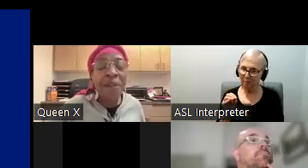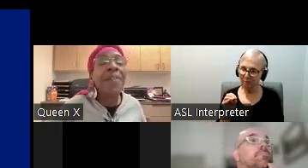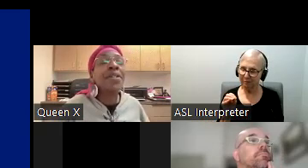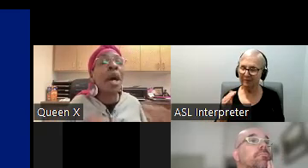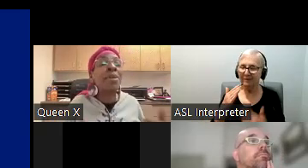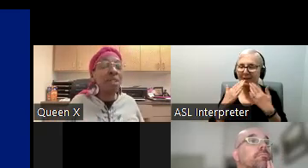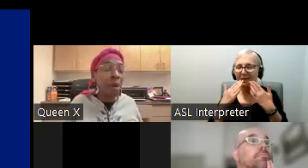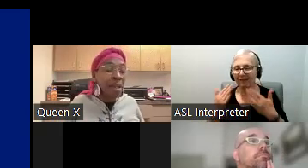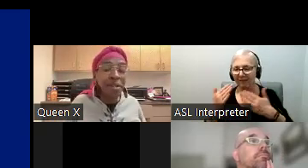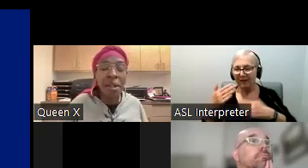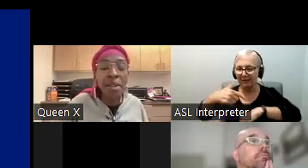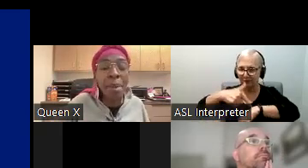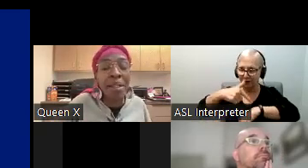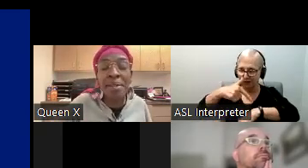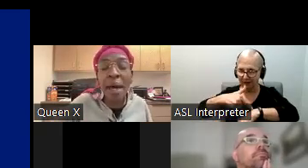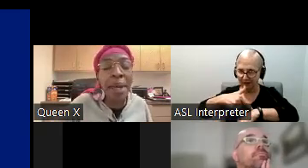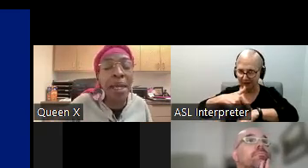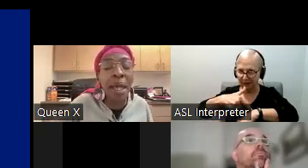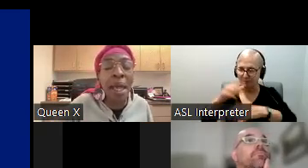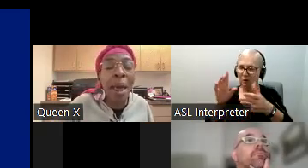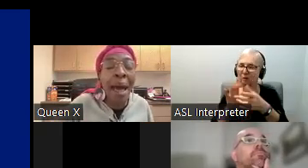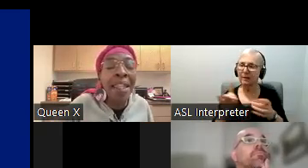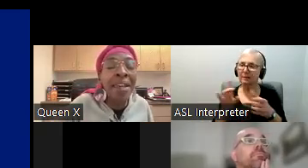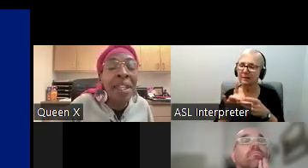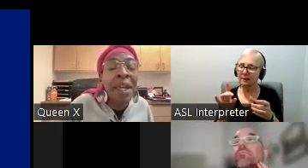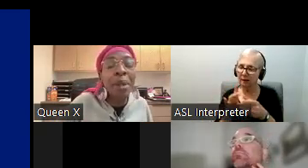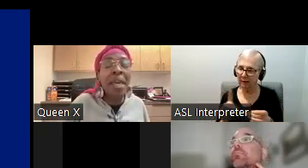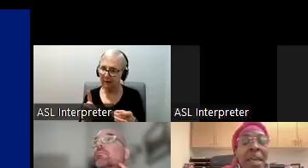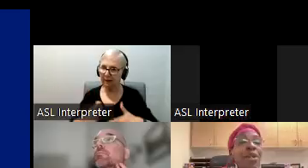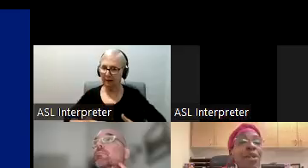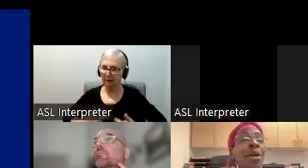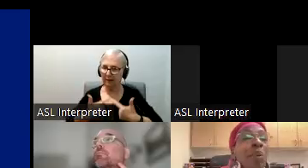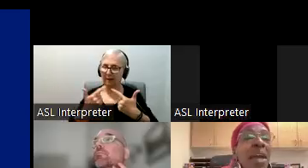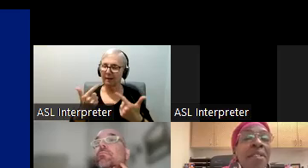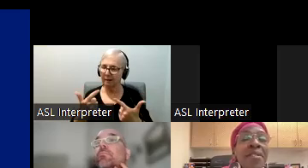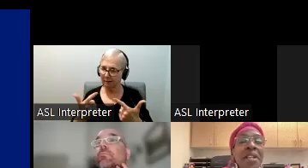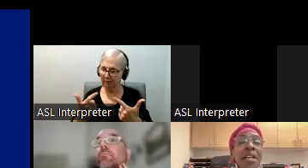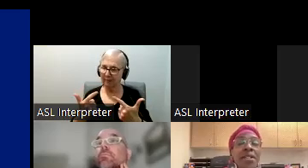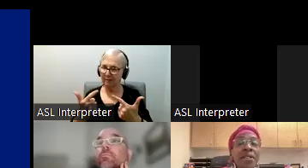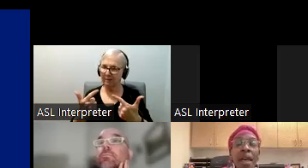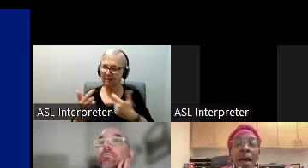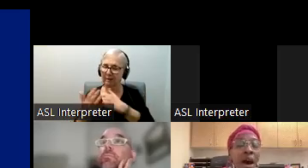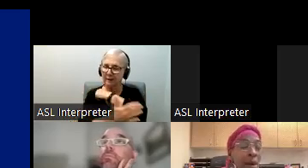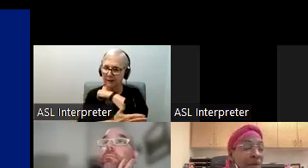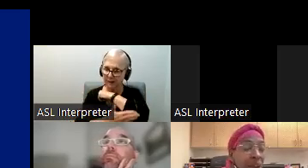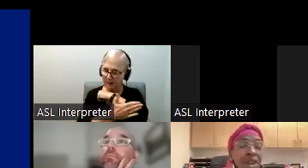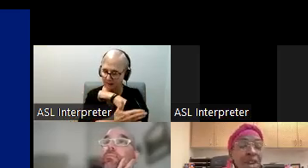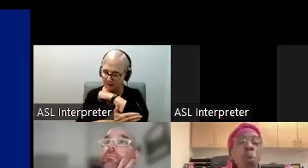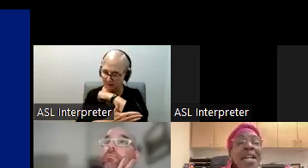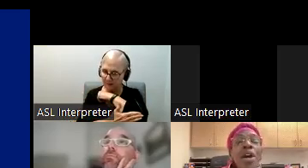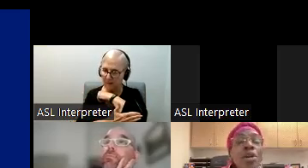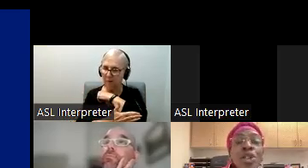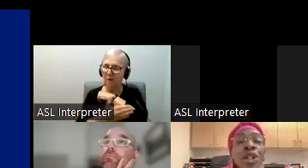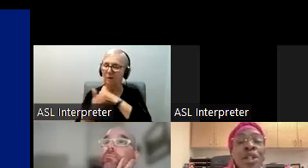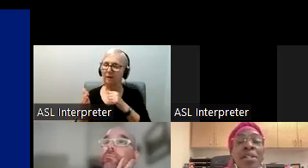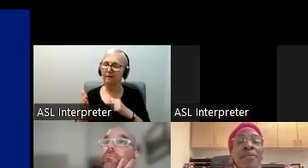Thank you for the time and space to make this comment. I live in Laramie County, where the city is very